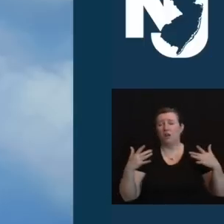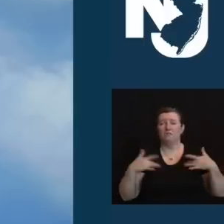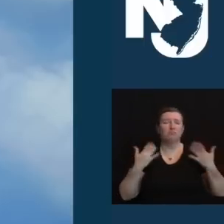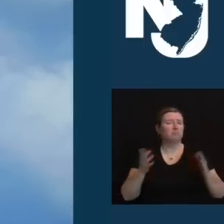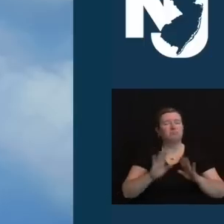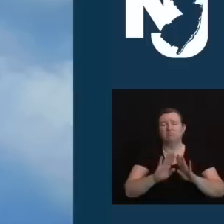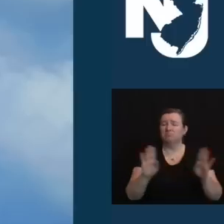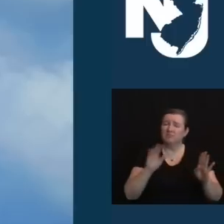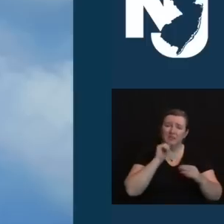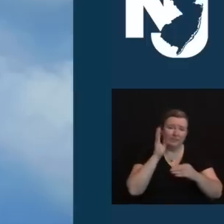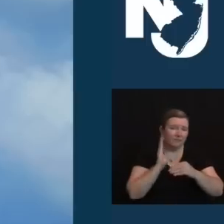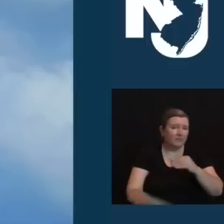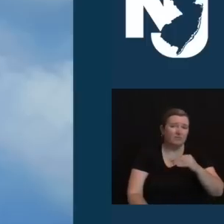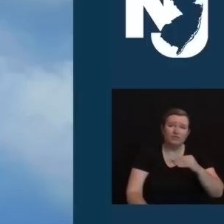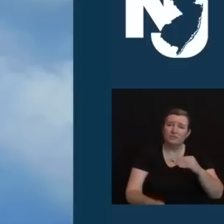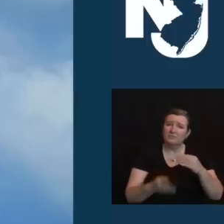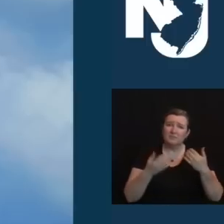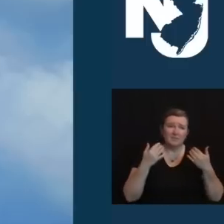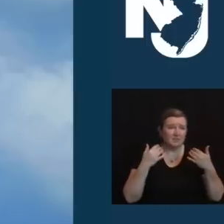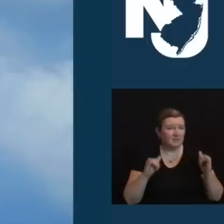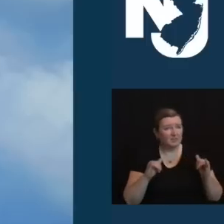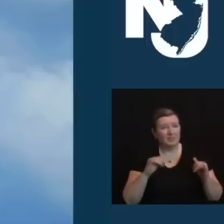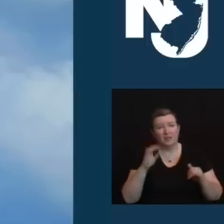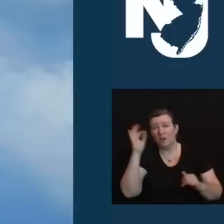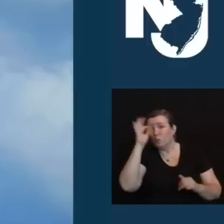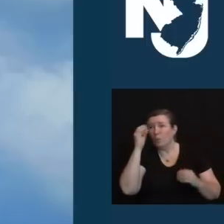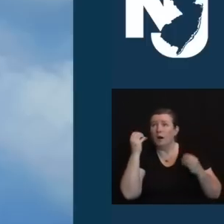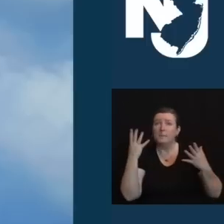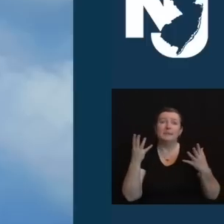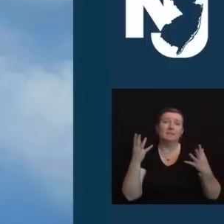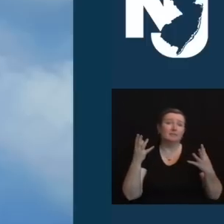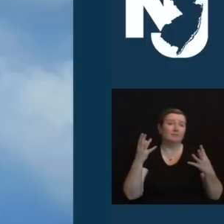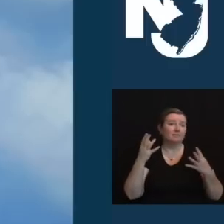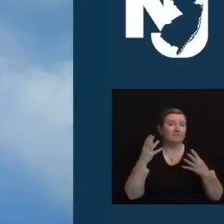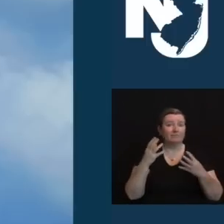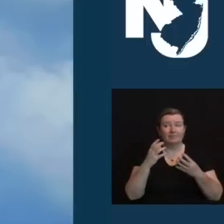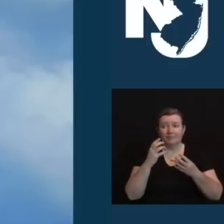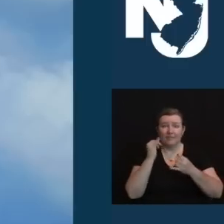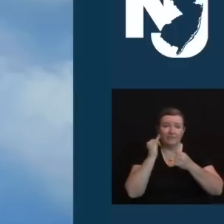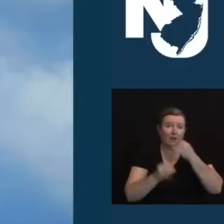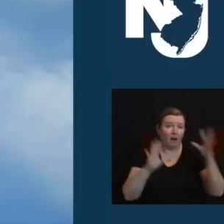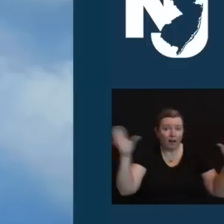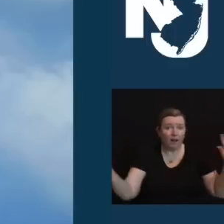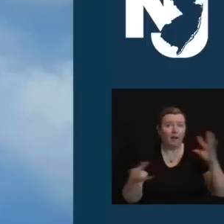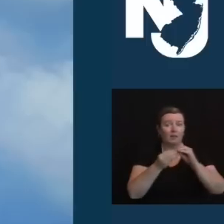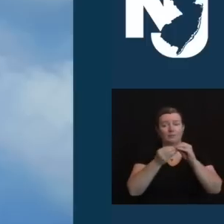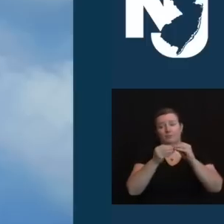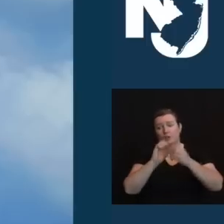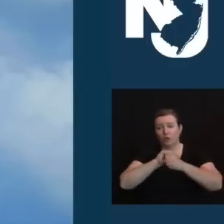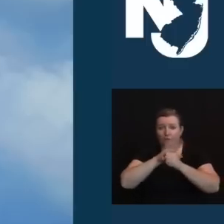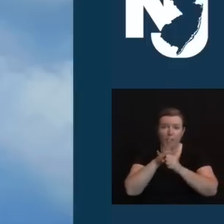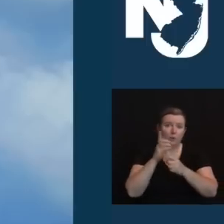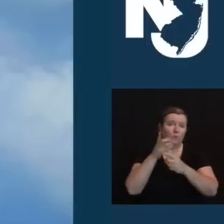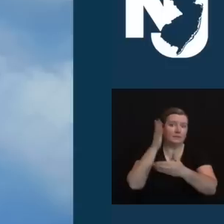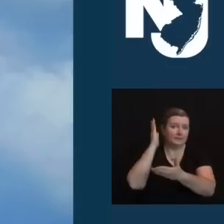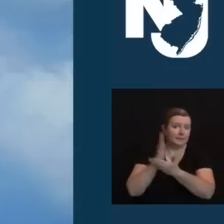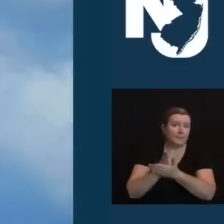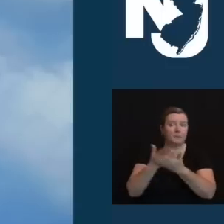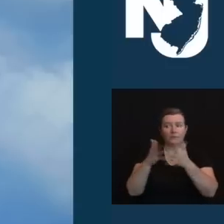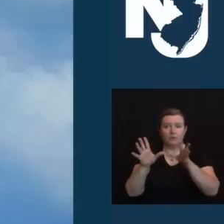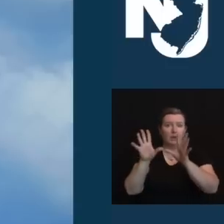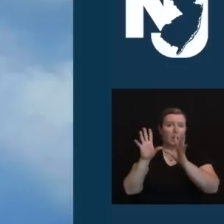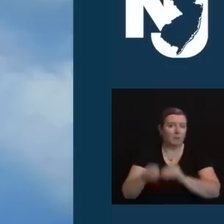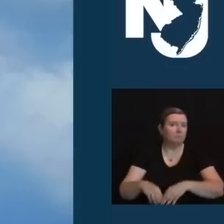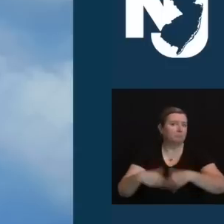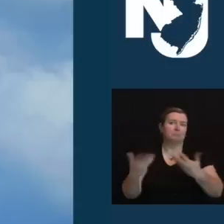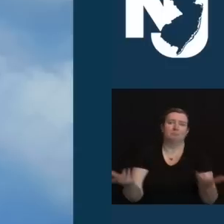right. We still don't know the final number or when this virus will stop taking away members of our extraordinary New Jersey